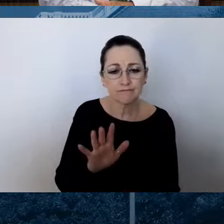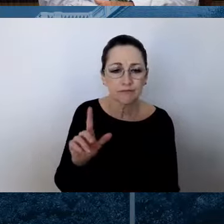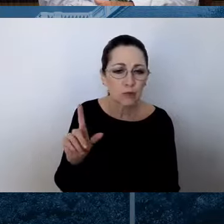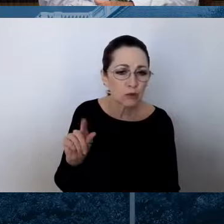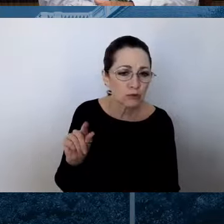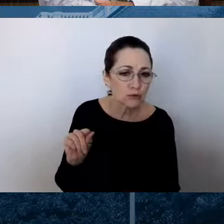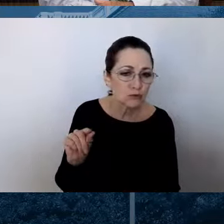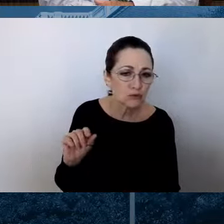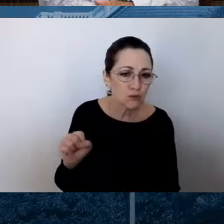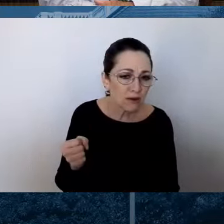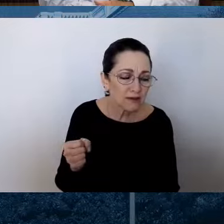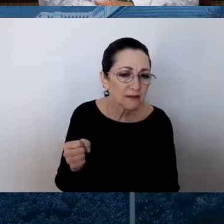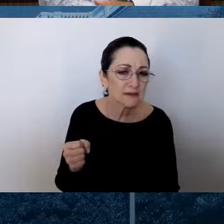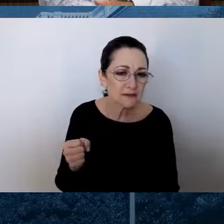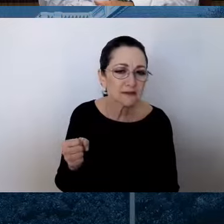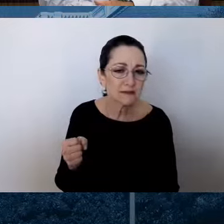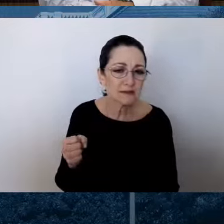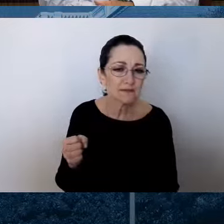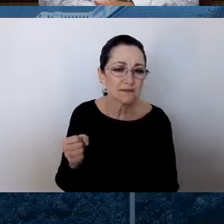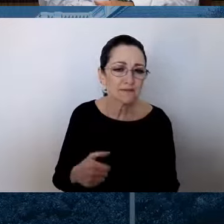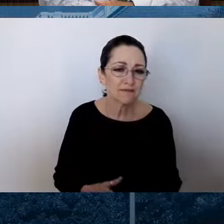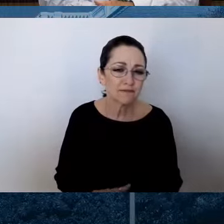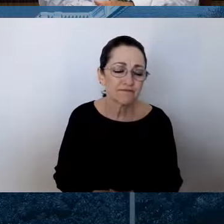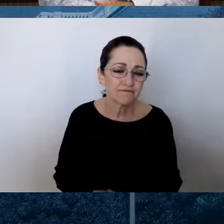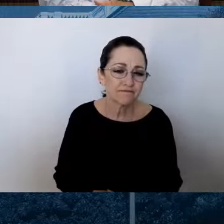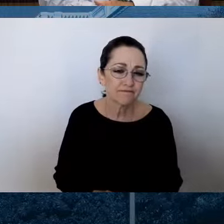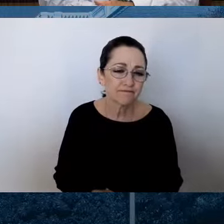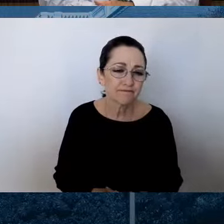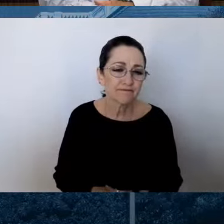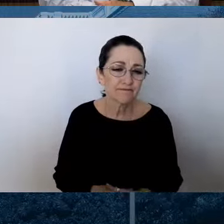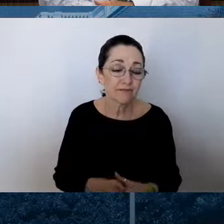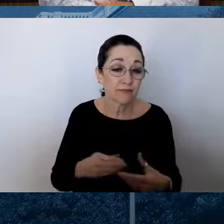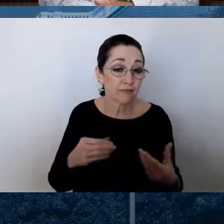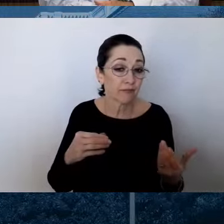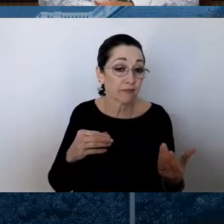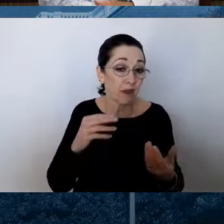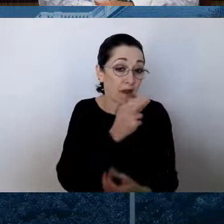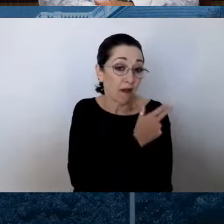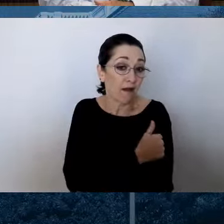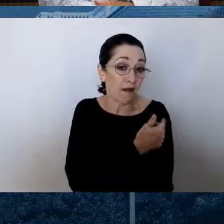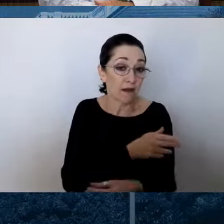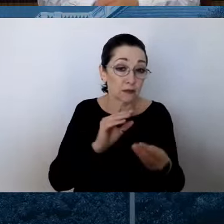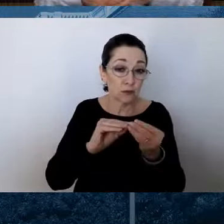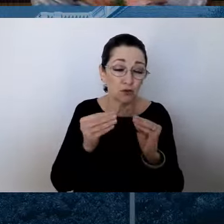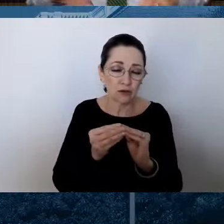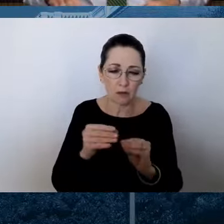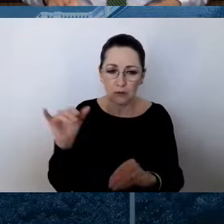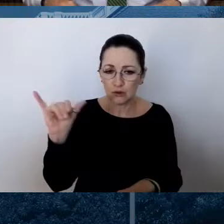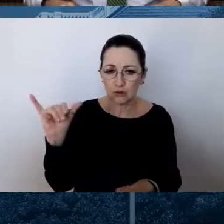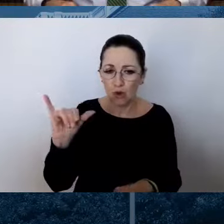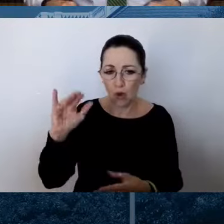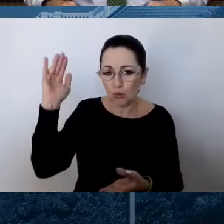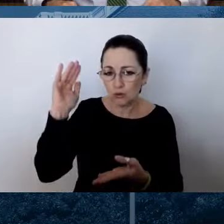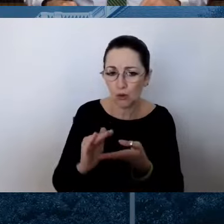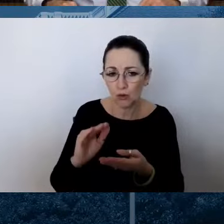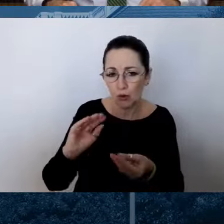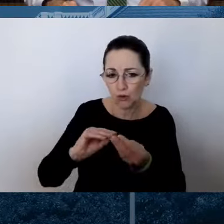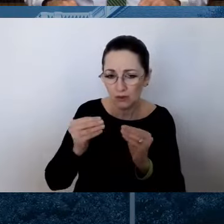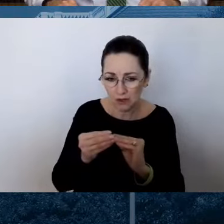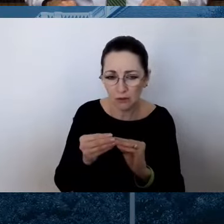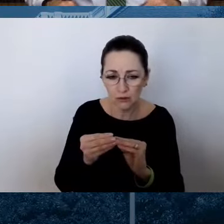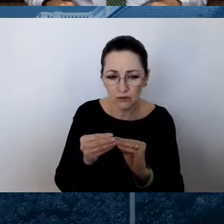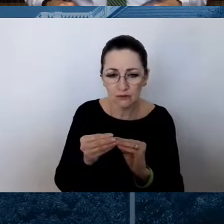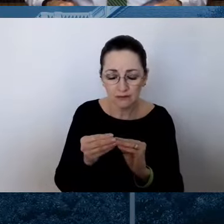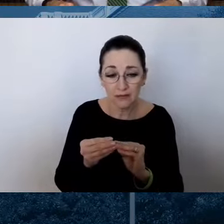positive cases and very low numbers in terms of hospitalizations. And then we had a run up, which started a little bit